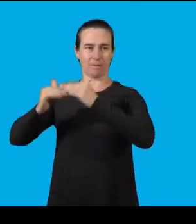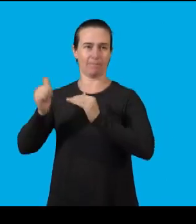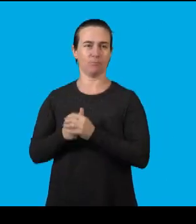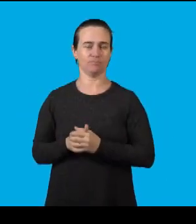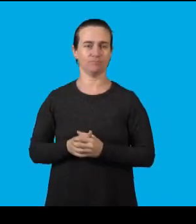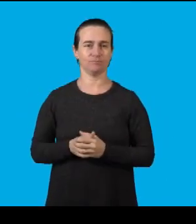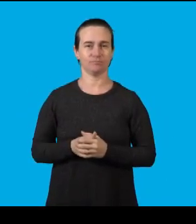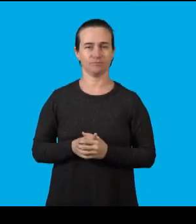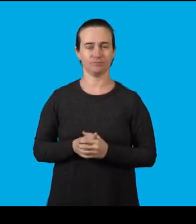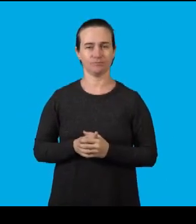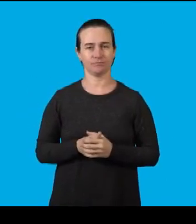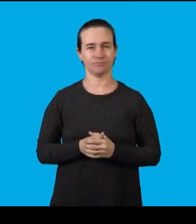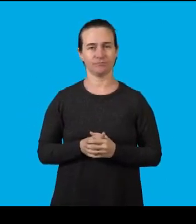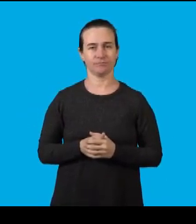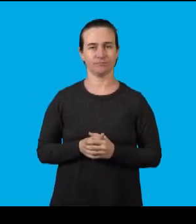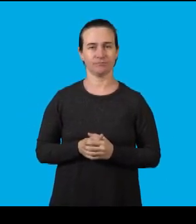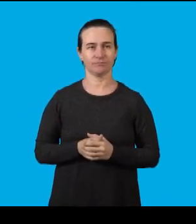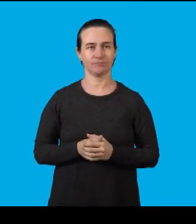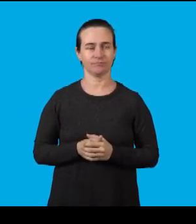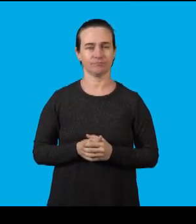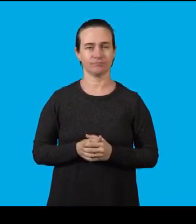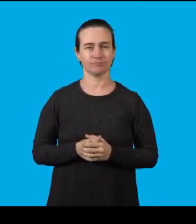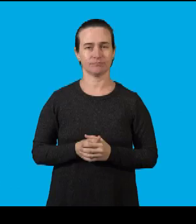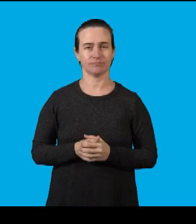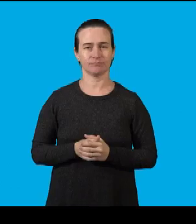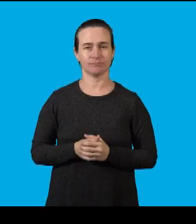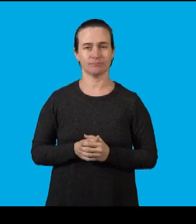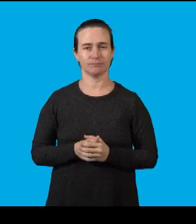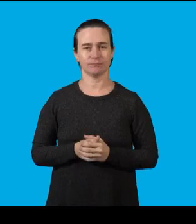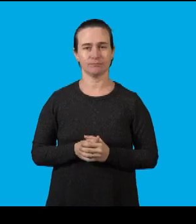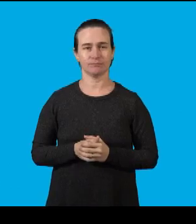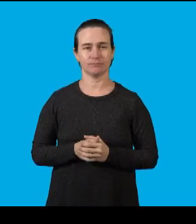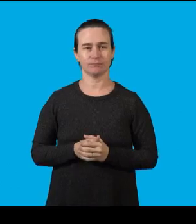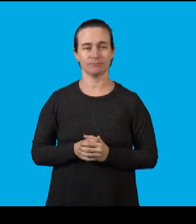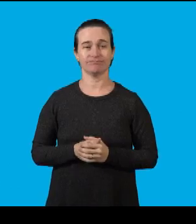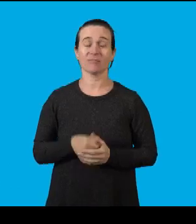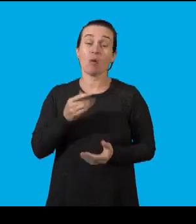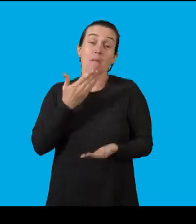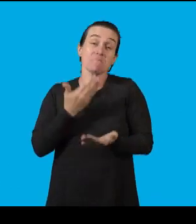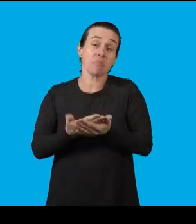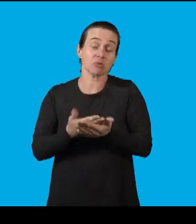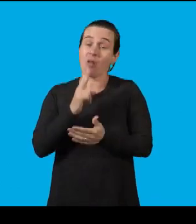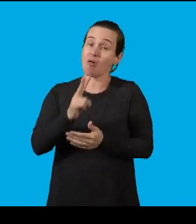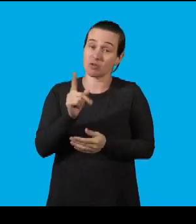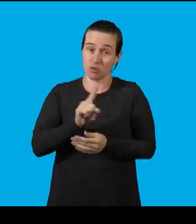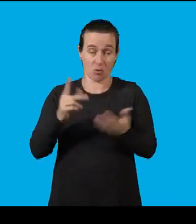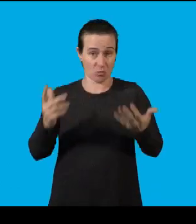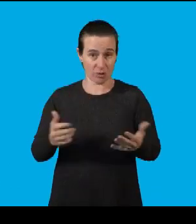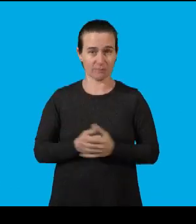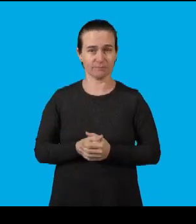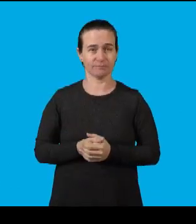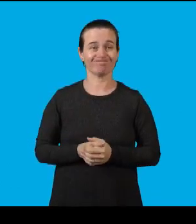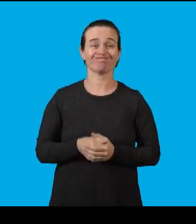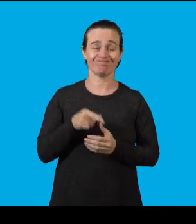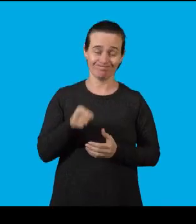to ensure that the Germans were not able to build up that military force. Now, these are the possible answers